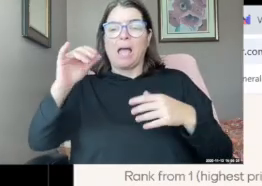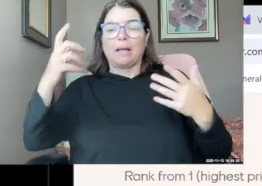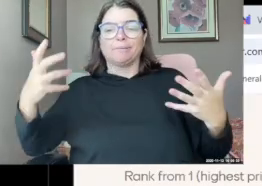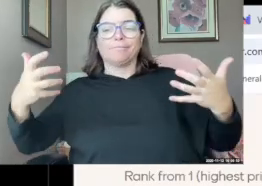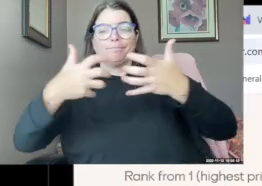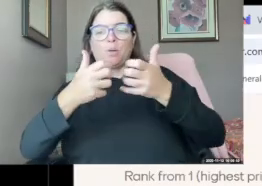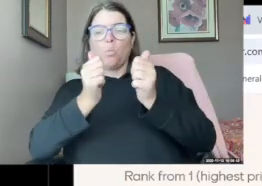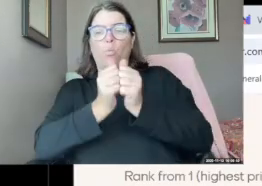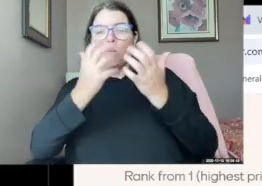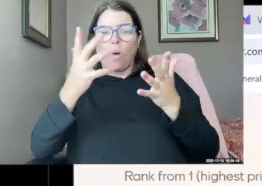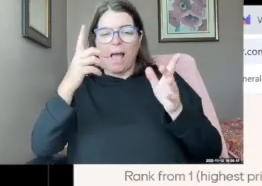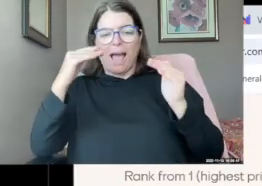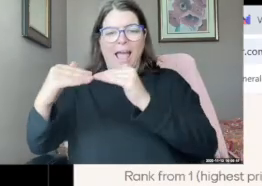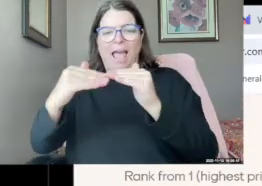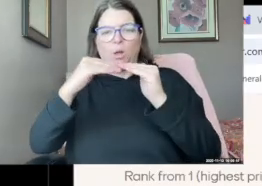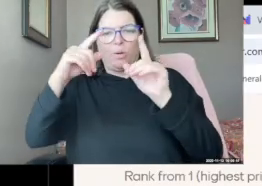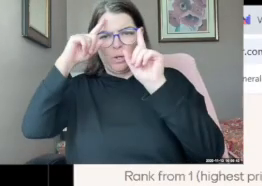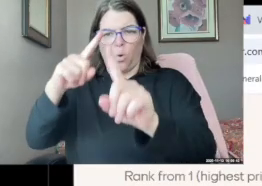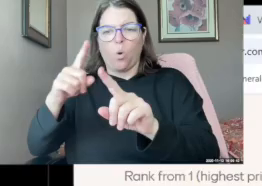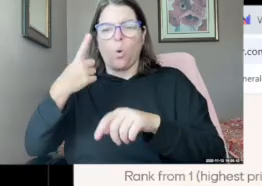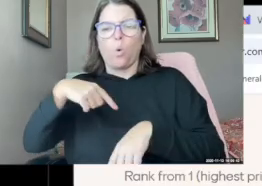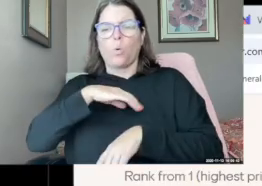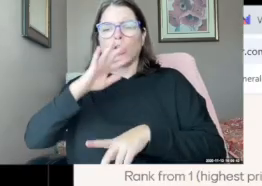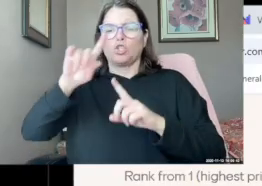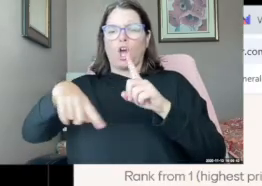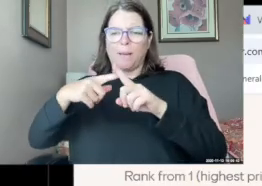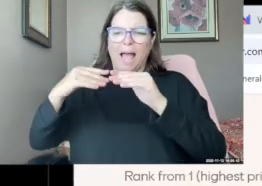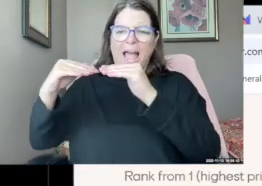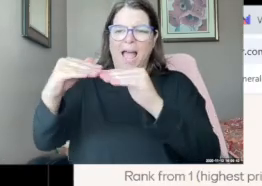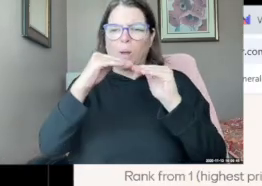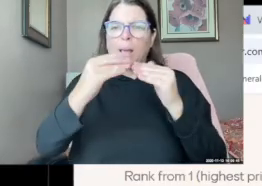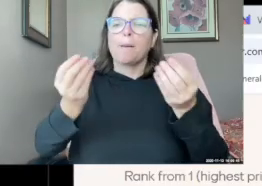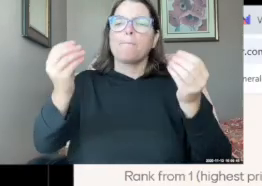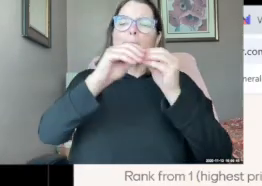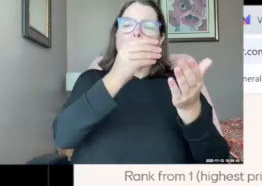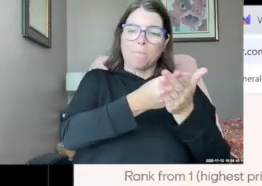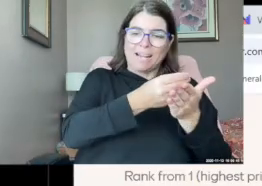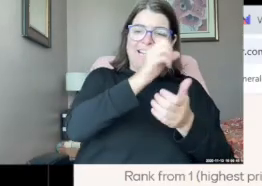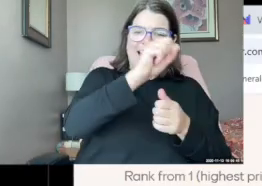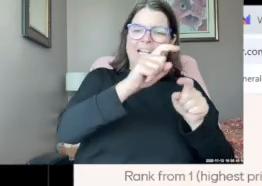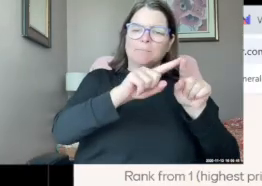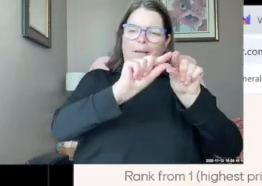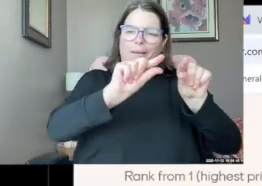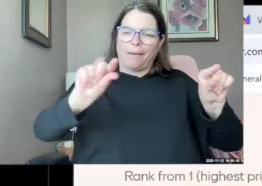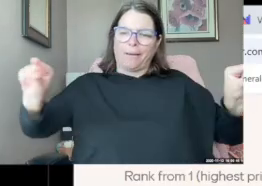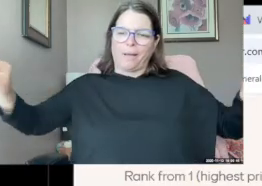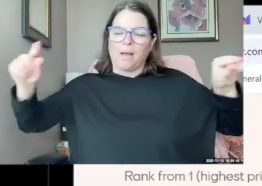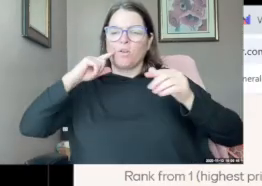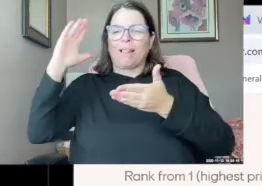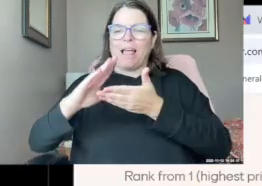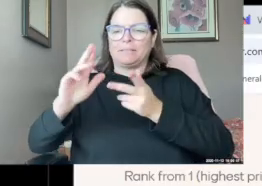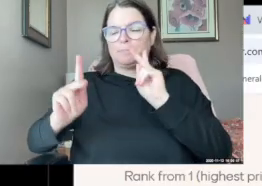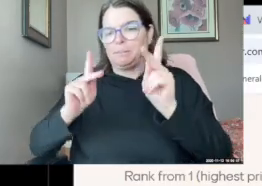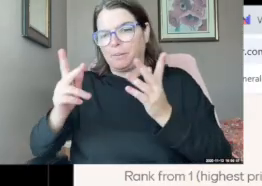goal, but it often is kind of counteracted with the equity goals, right? Because when we're talking about equity, it is